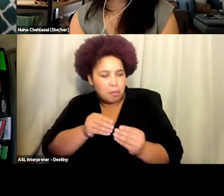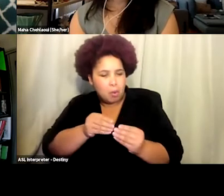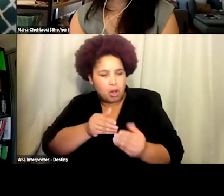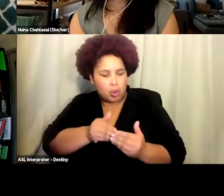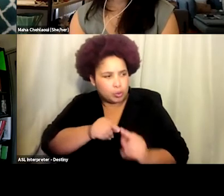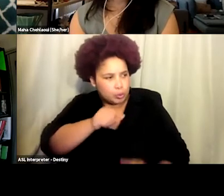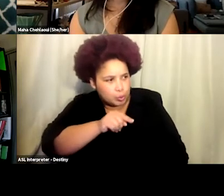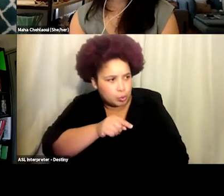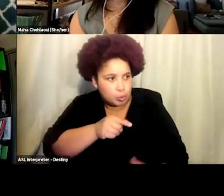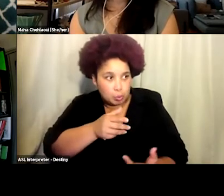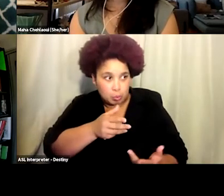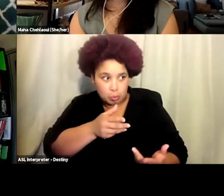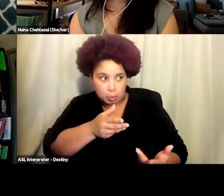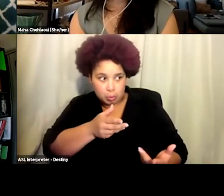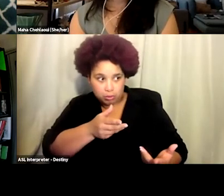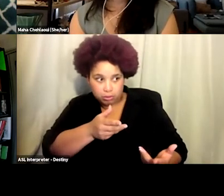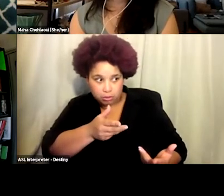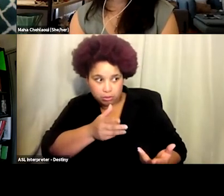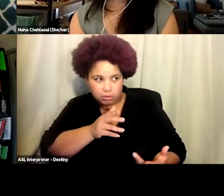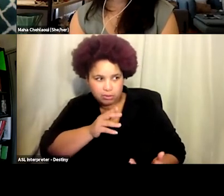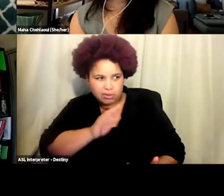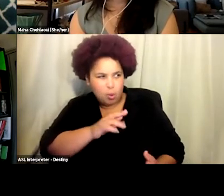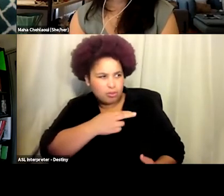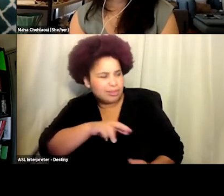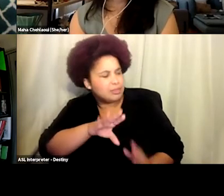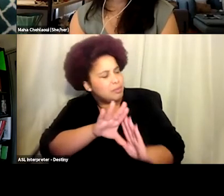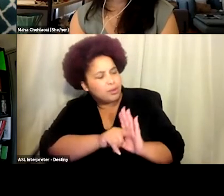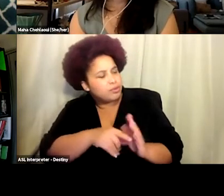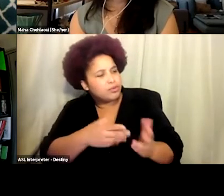Like, are you, like, what is your religious